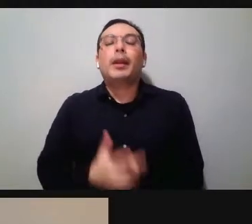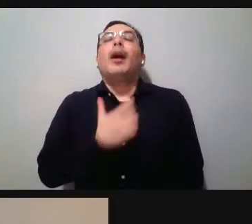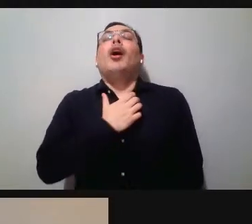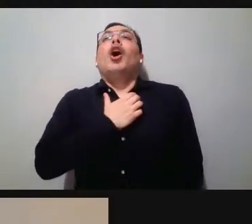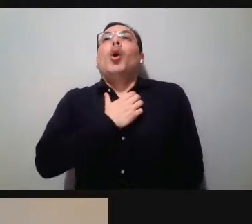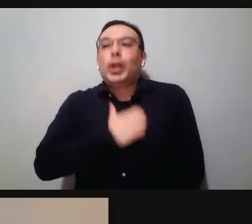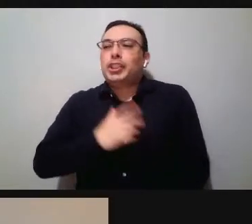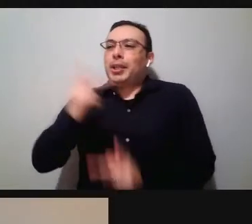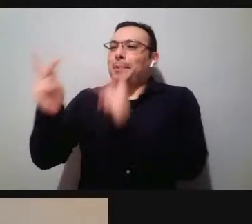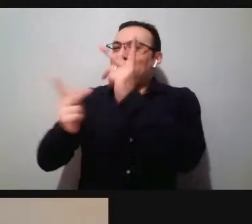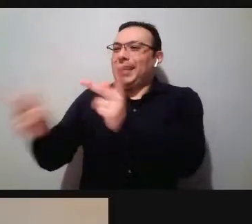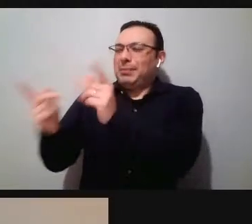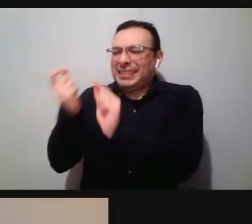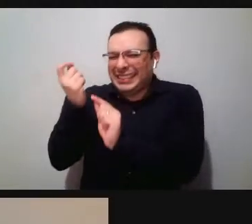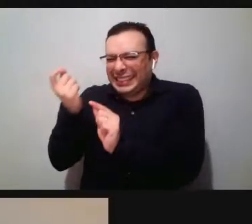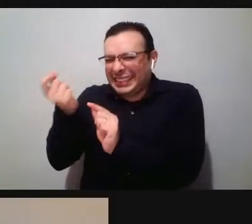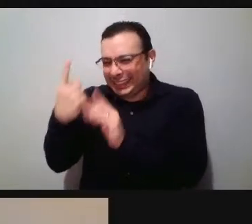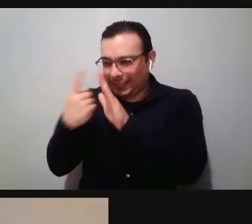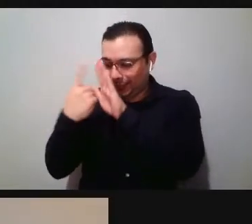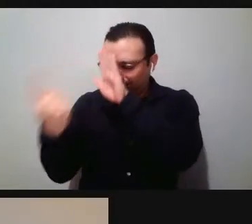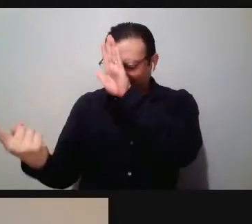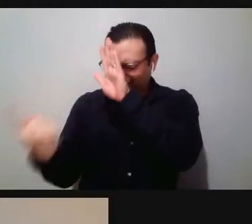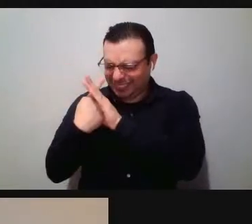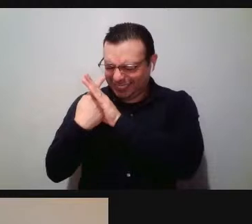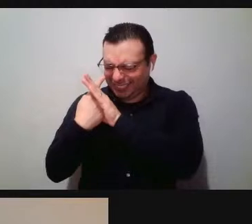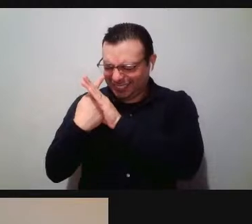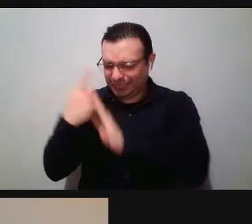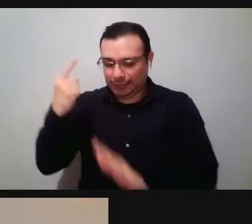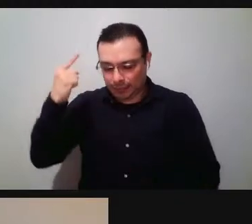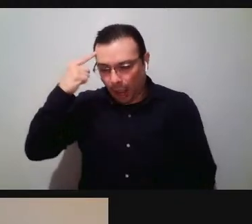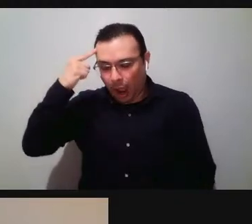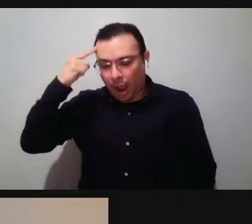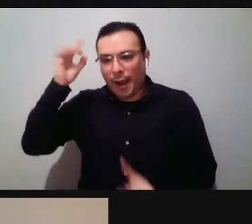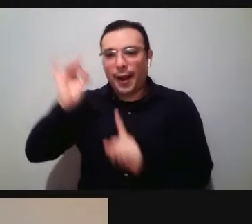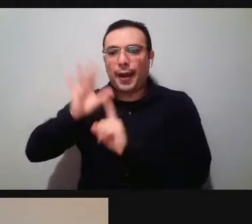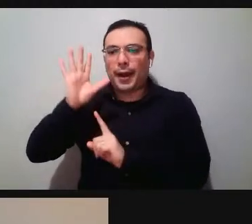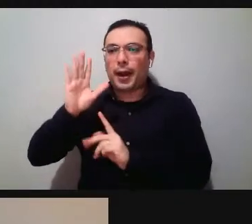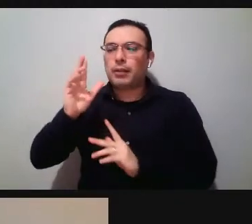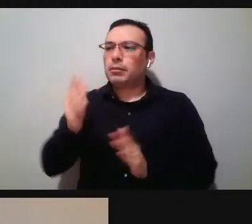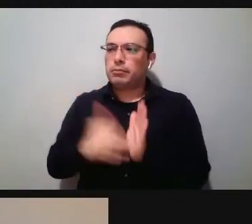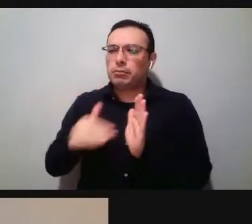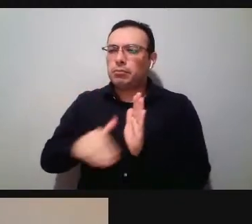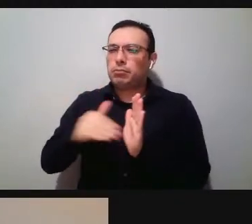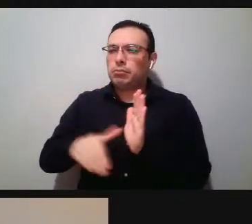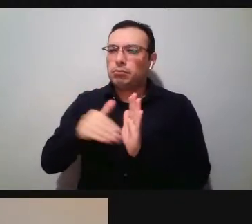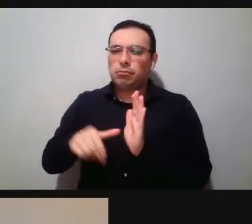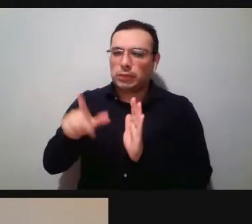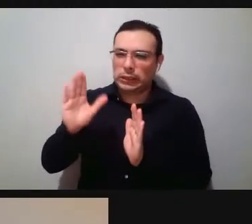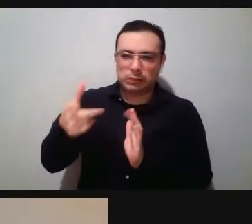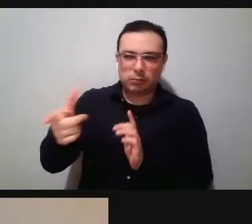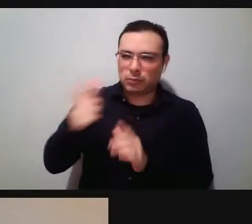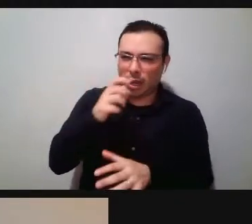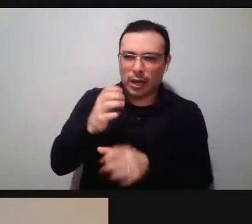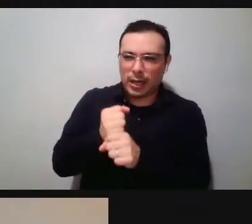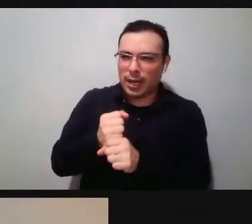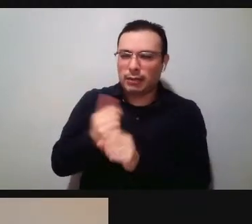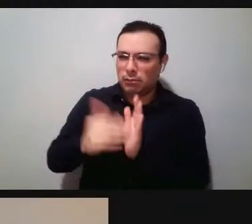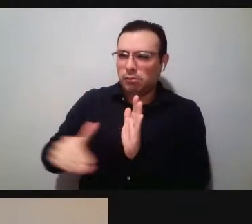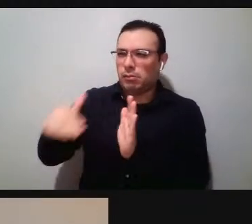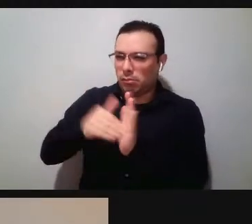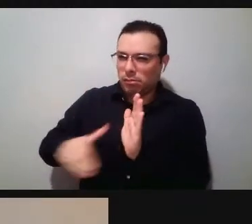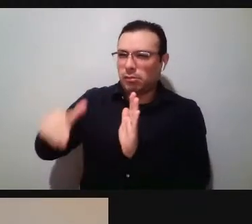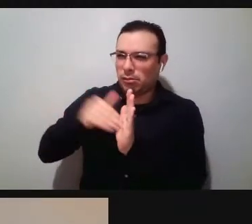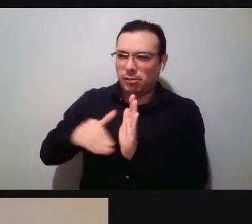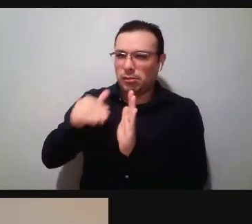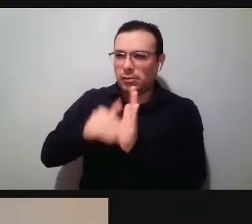these conversations. What's something that you find yourself saying over and over or answering over and over? Sure. I